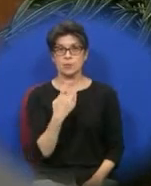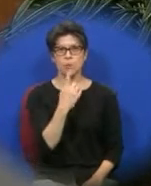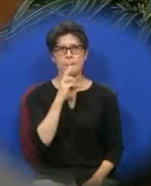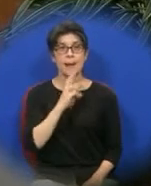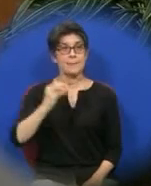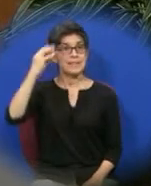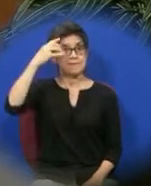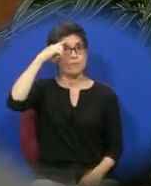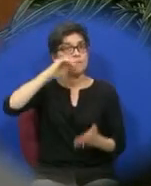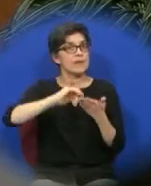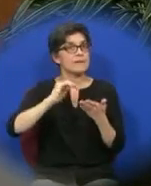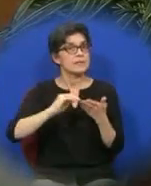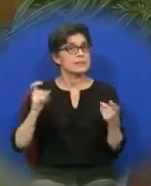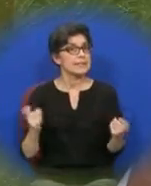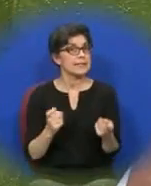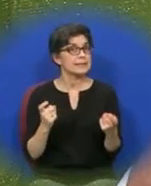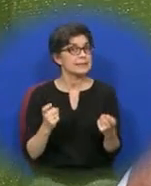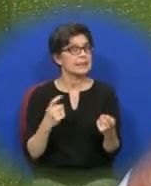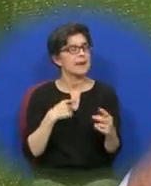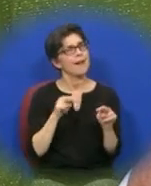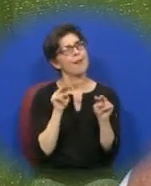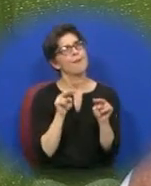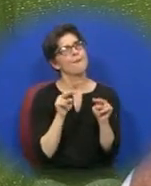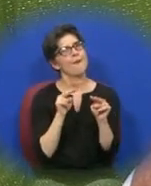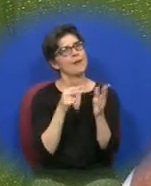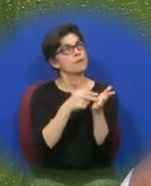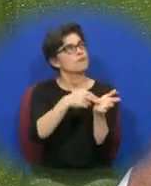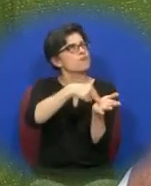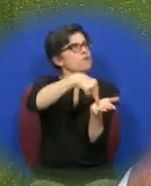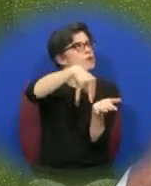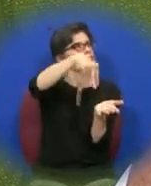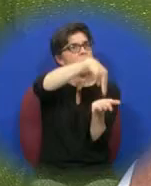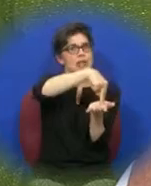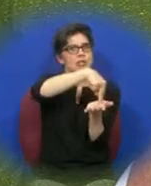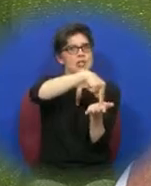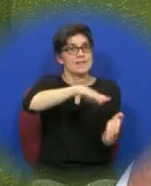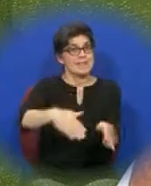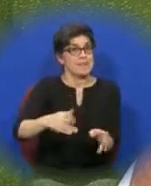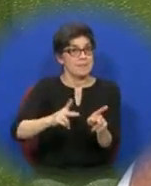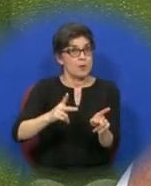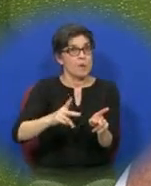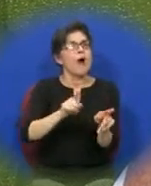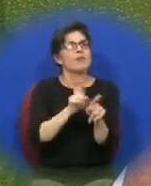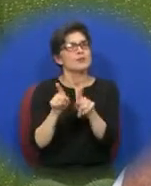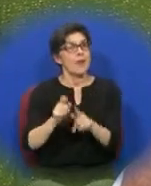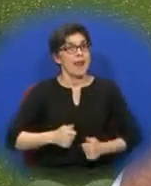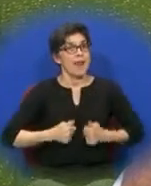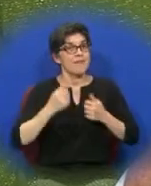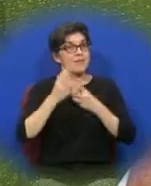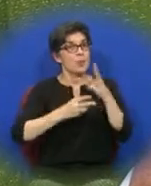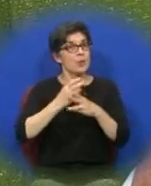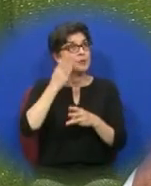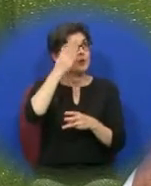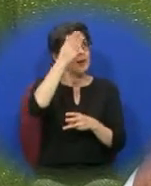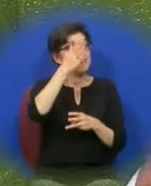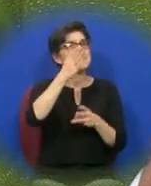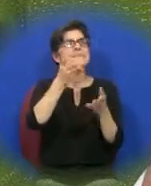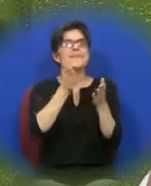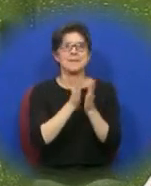baptism for the forgiveness of sins, and I look forward to the resurrection of the dead and the life of the world to come.